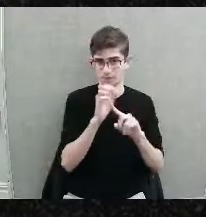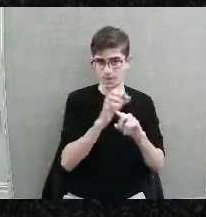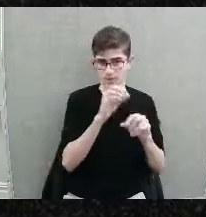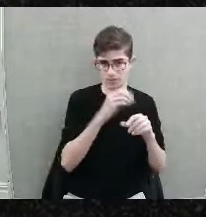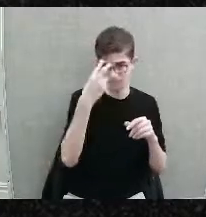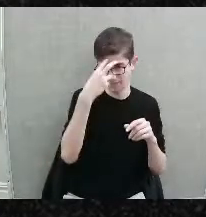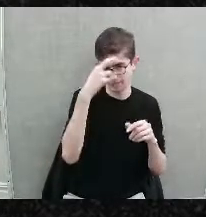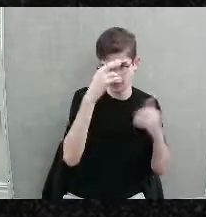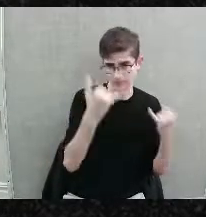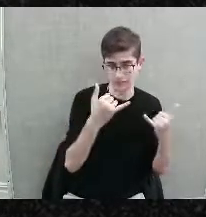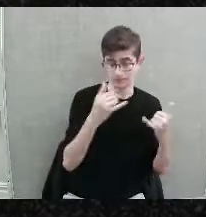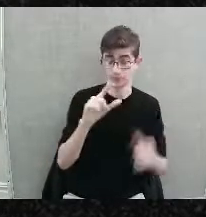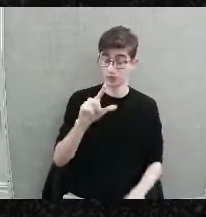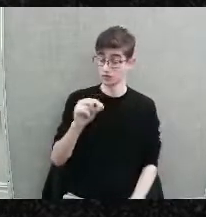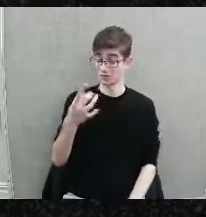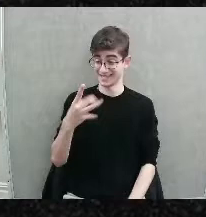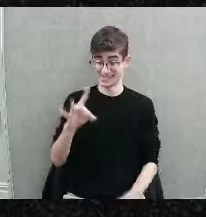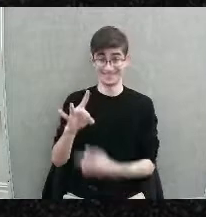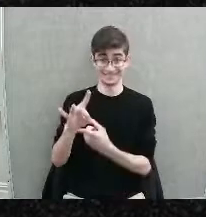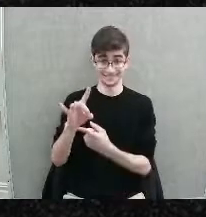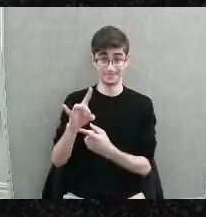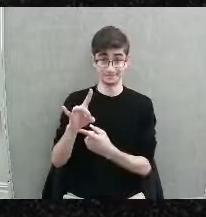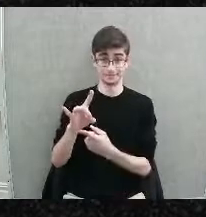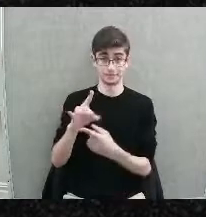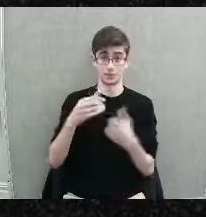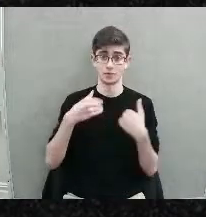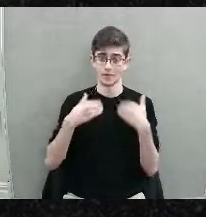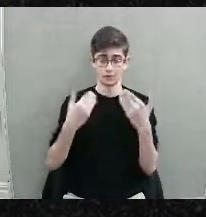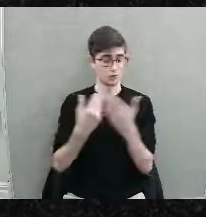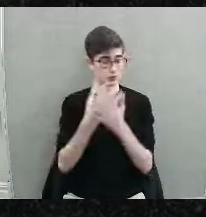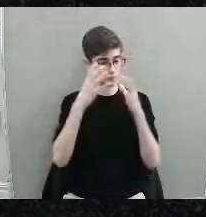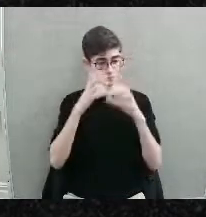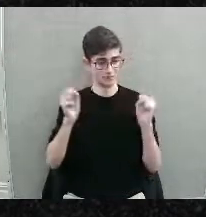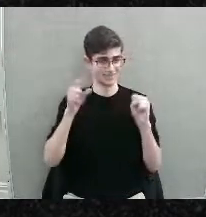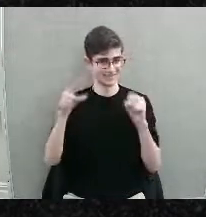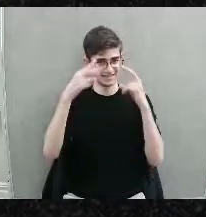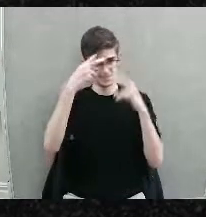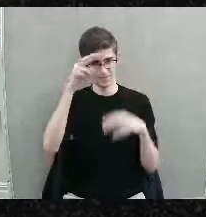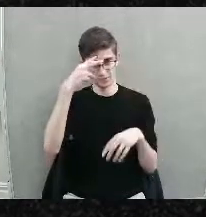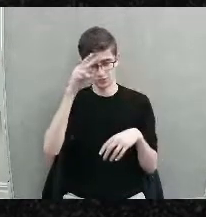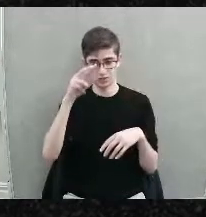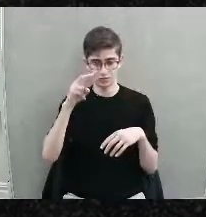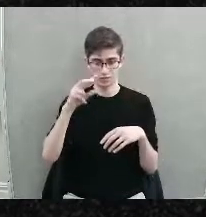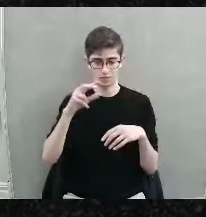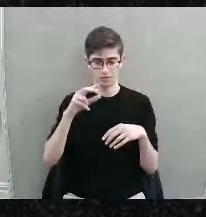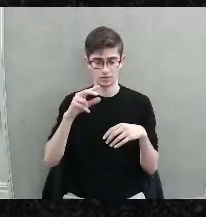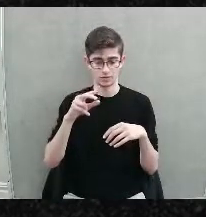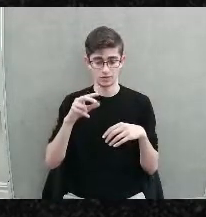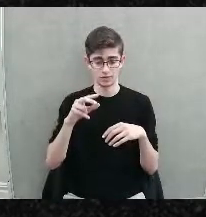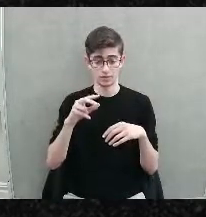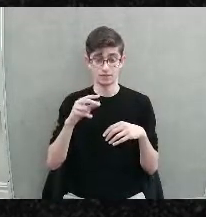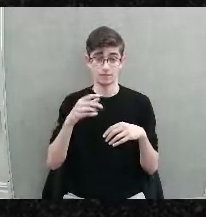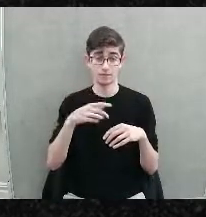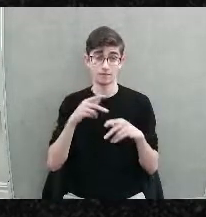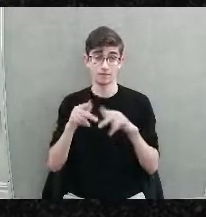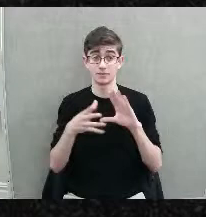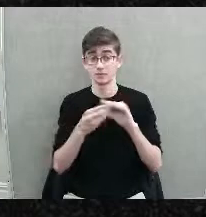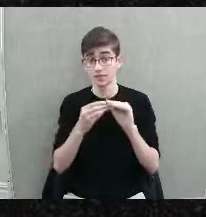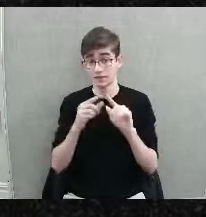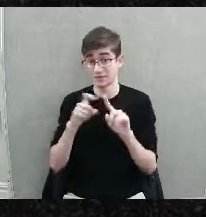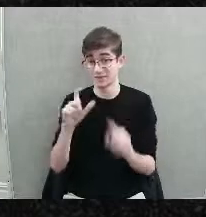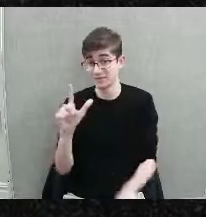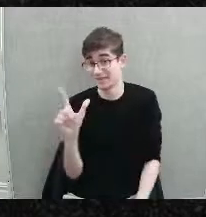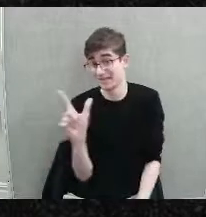In 2018, we had a new president that was coming supposedly from the left, Andrés